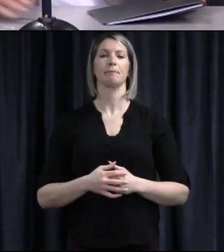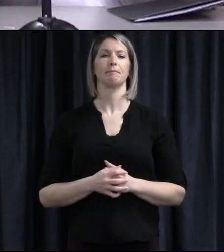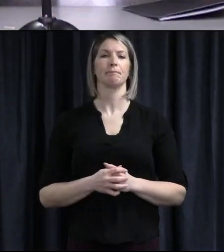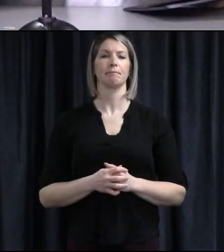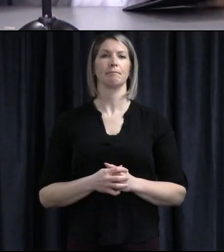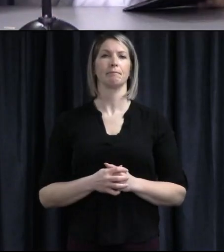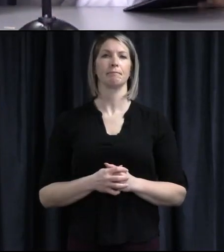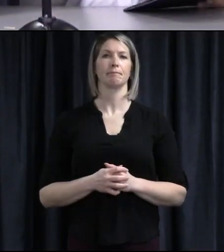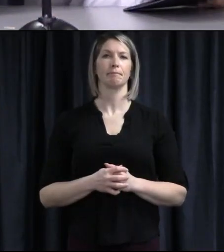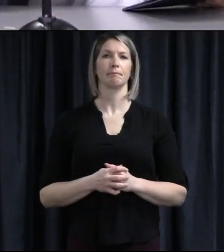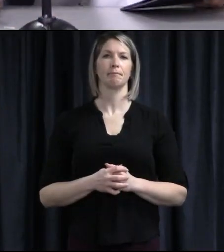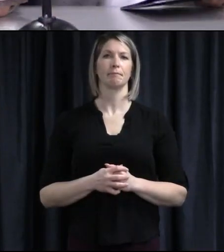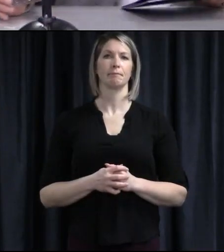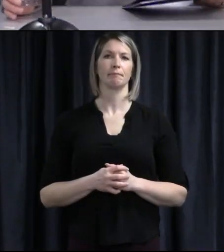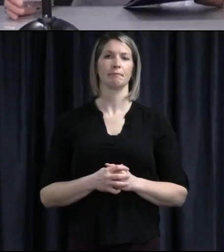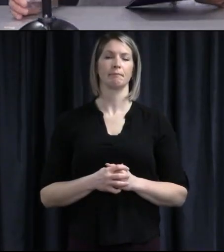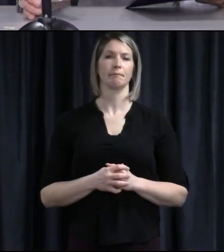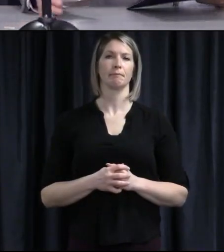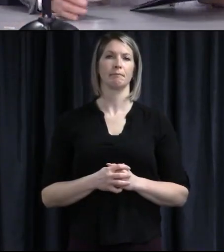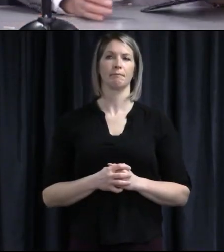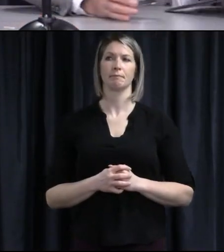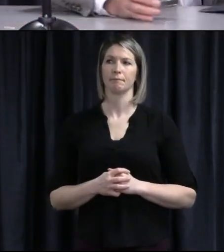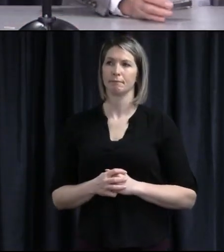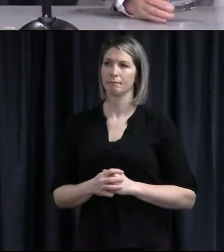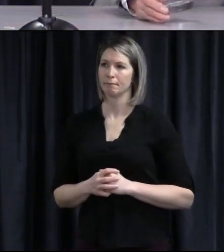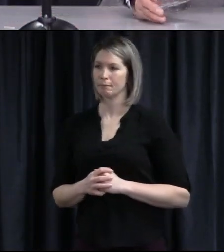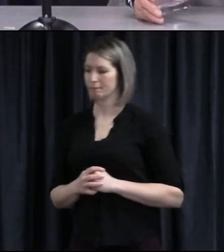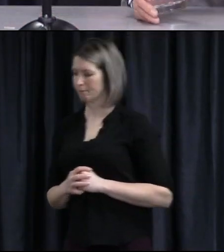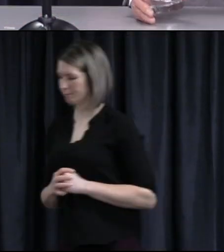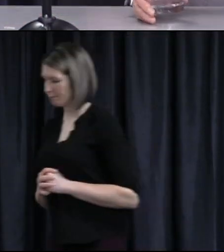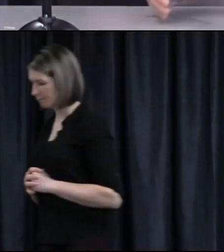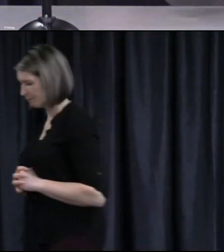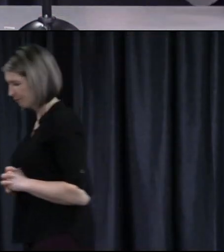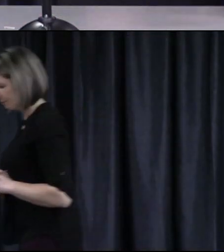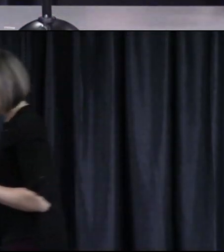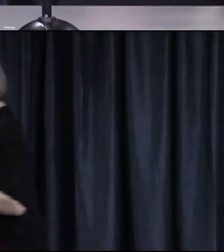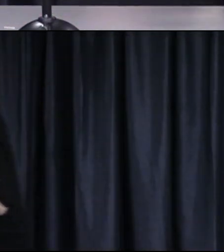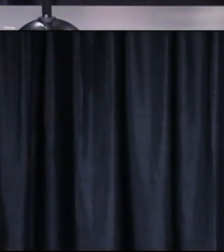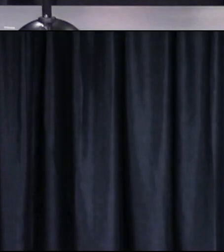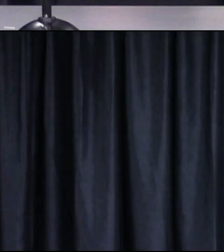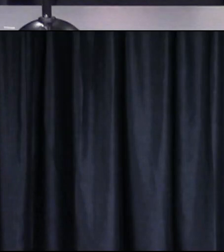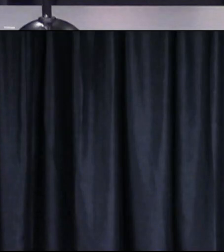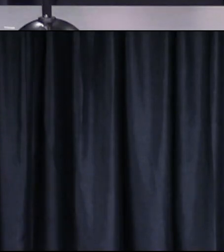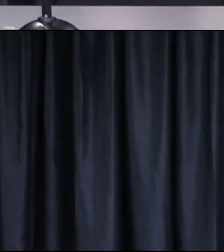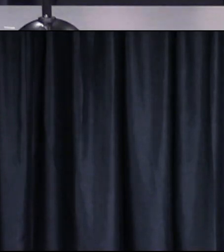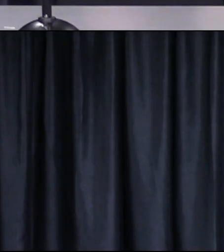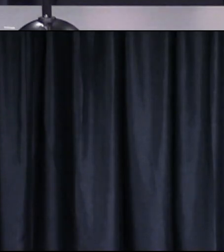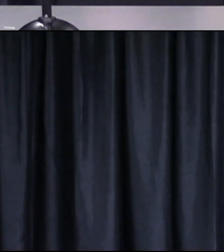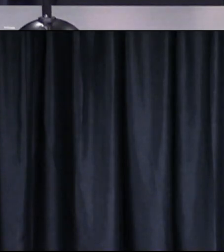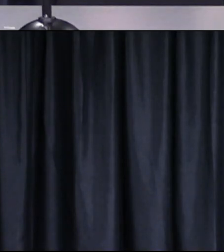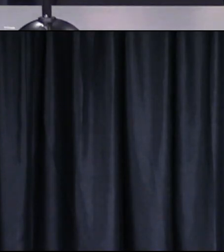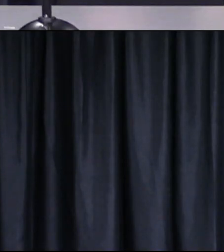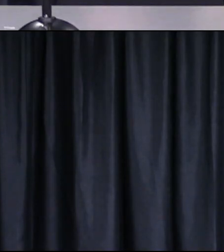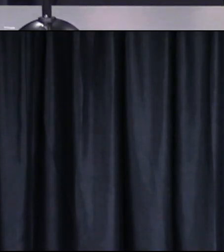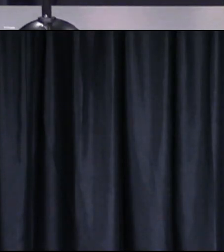Thank you. The conference has now ended. Please disconnect your lines at this time. We thank you for your participation.